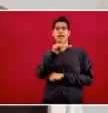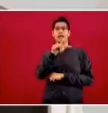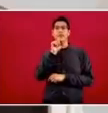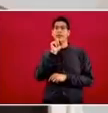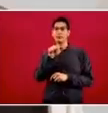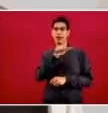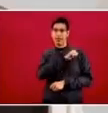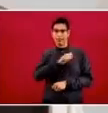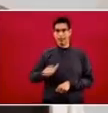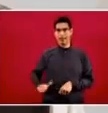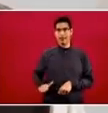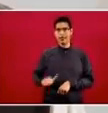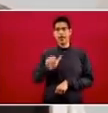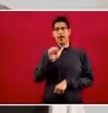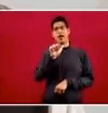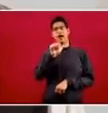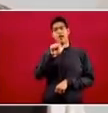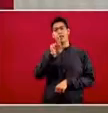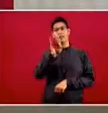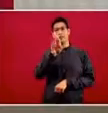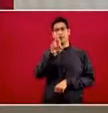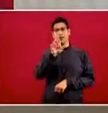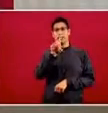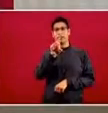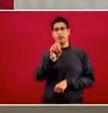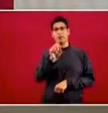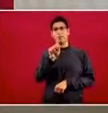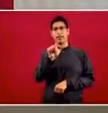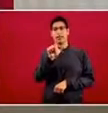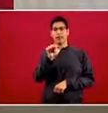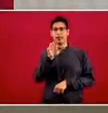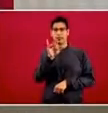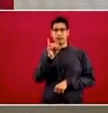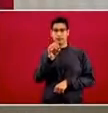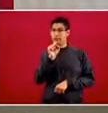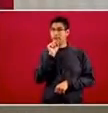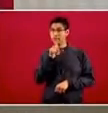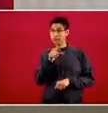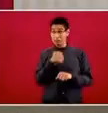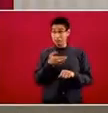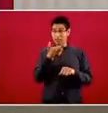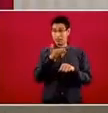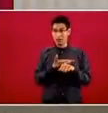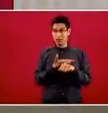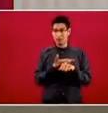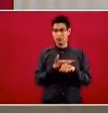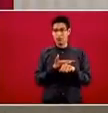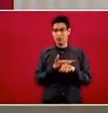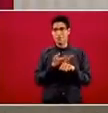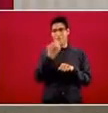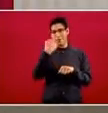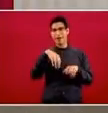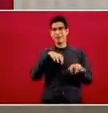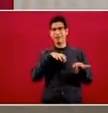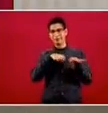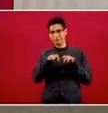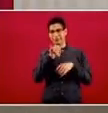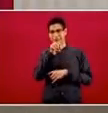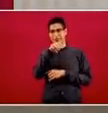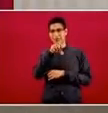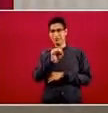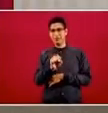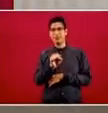of the state was present, as well as the municipality of Monclova. The president of that municipality